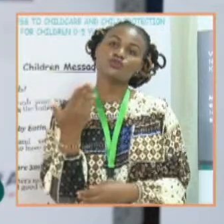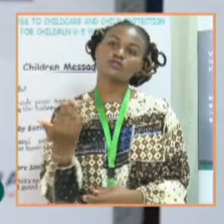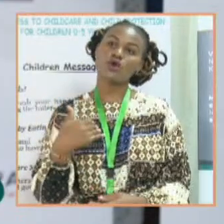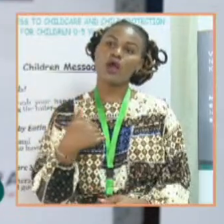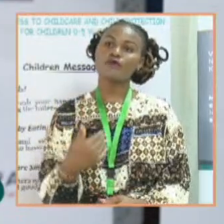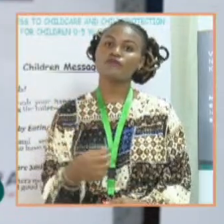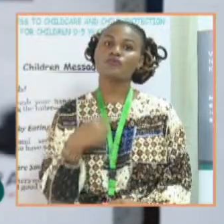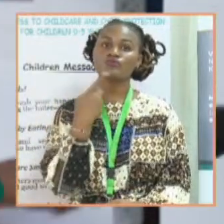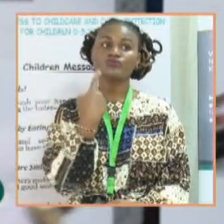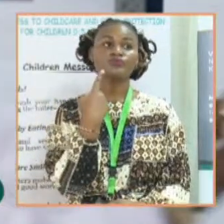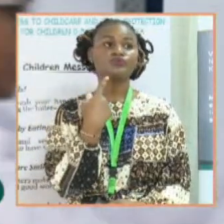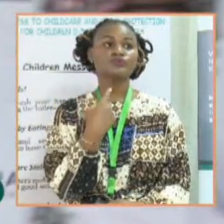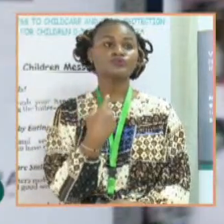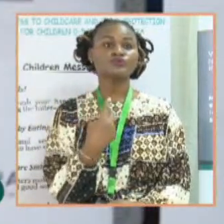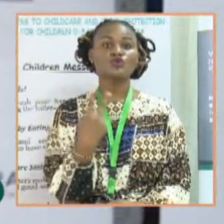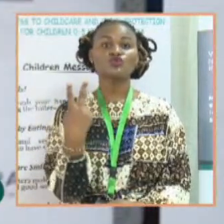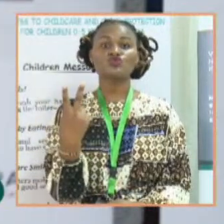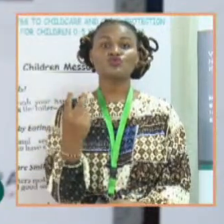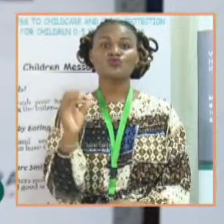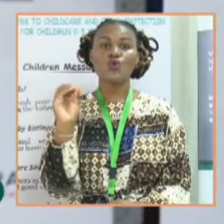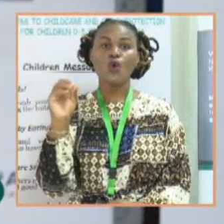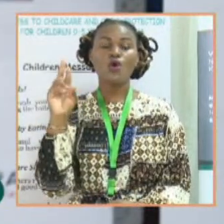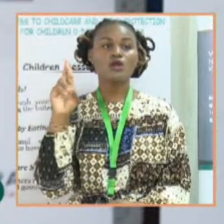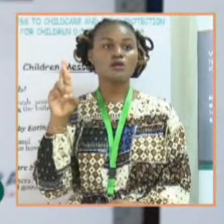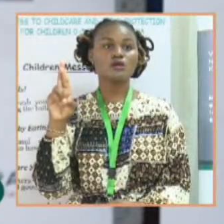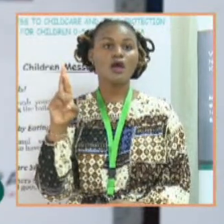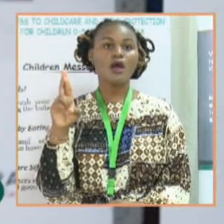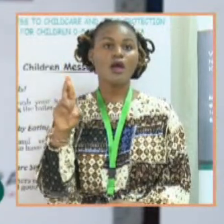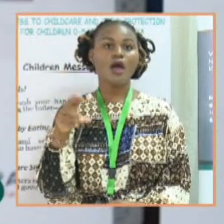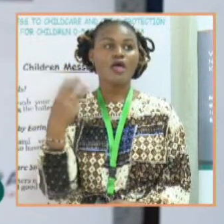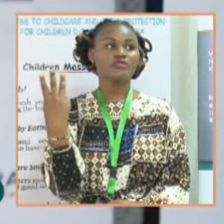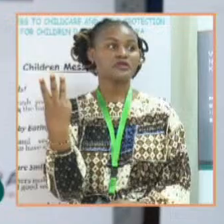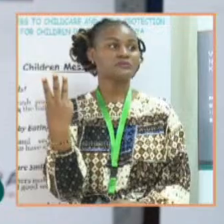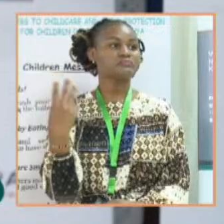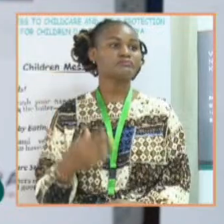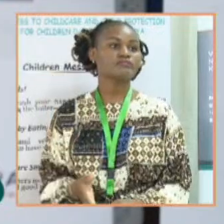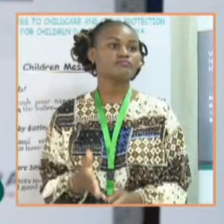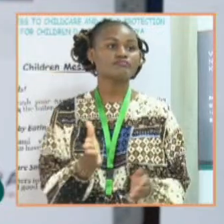we have two questions on this side. Dr. Simiu,